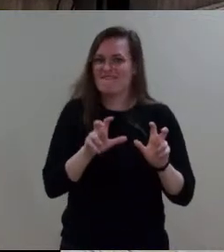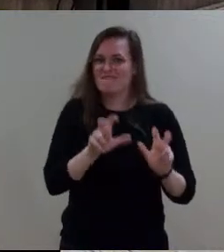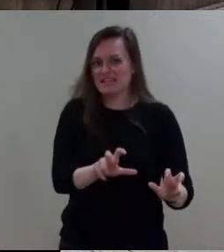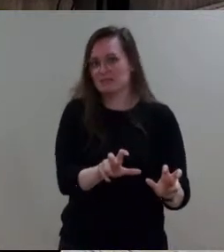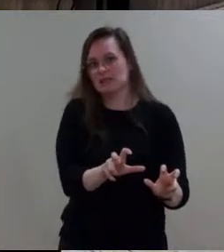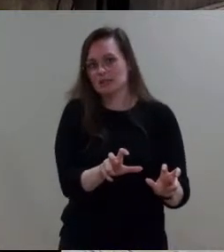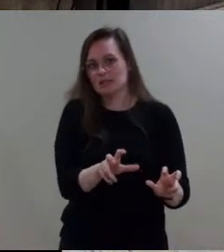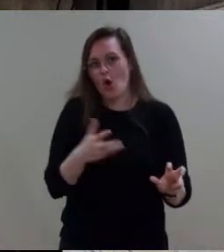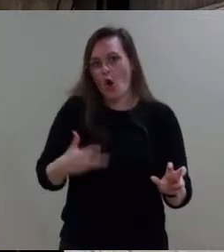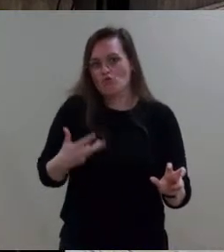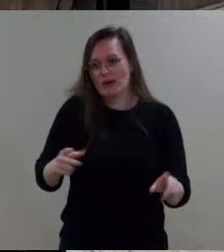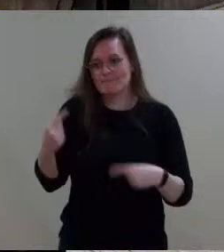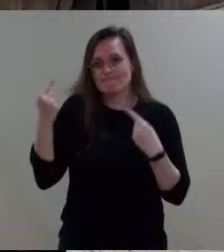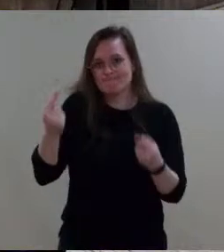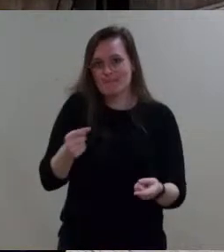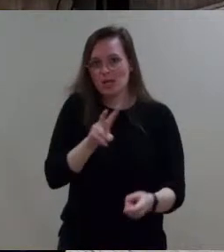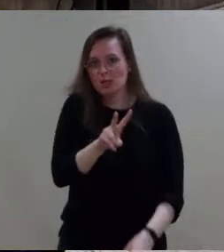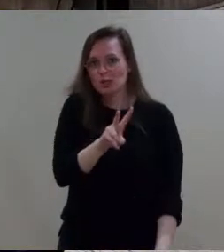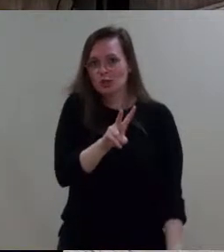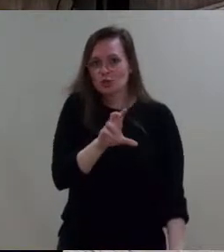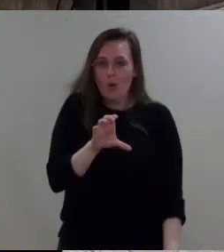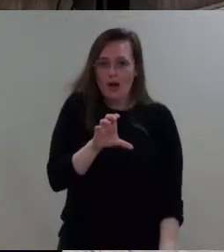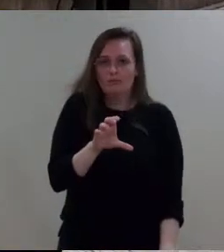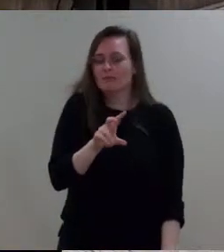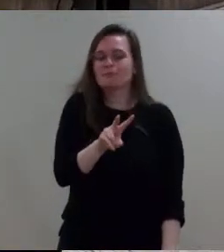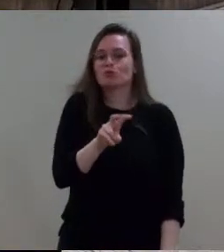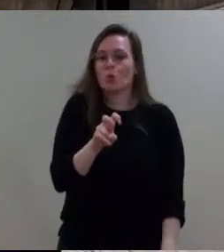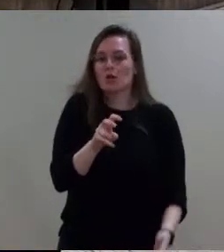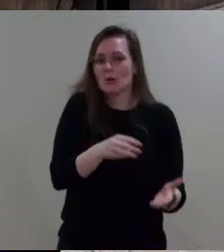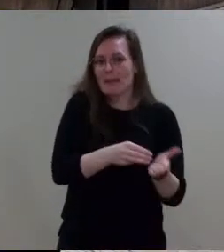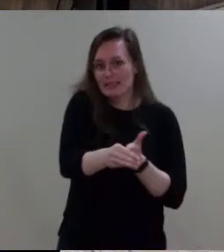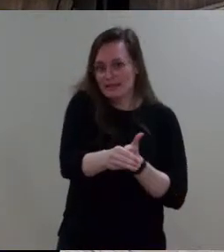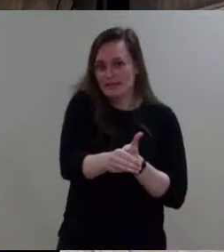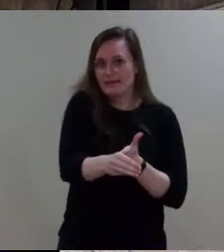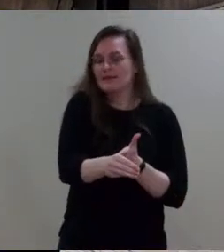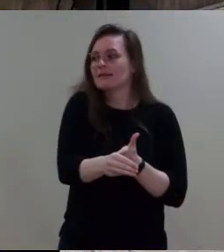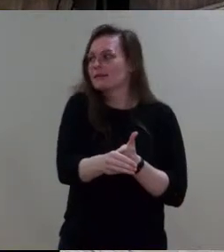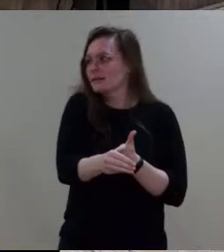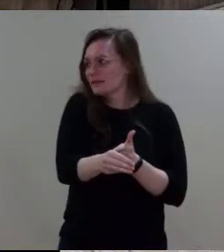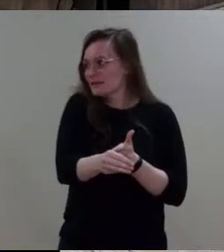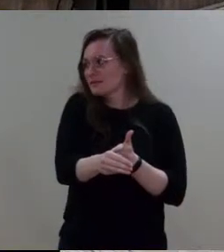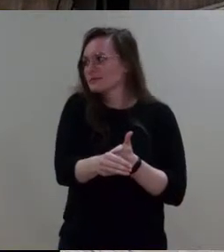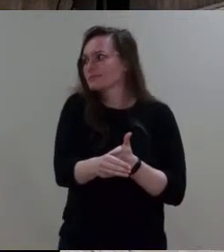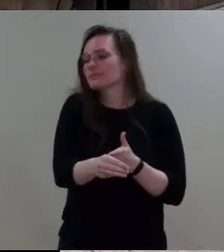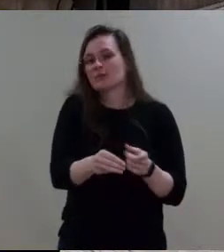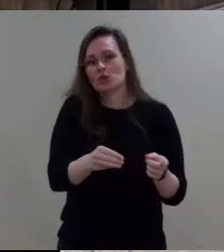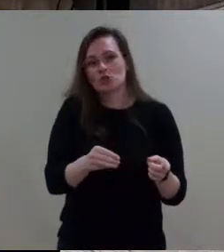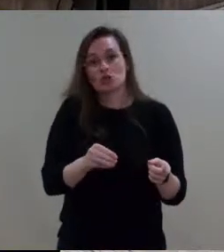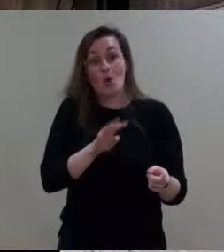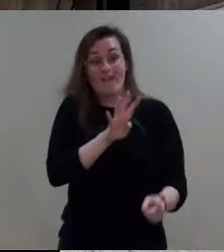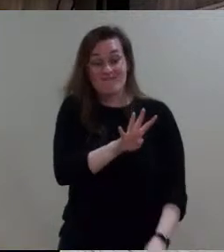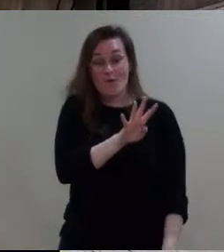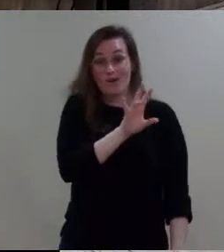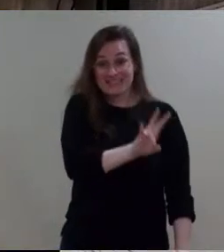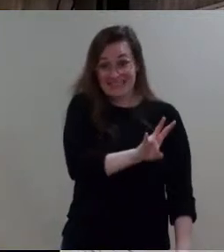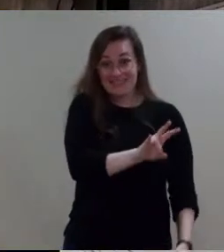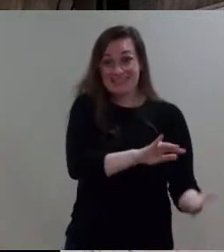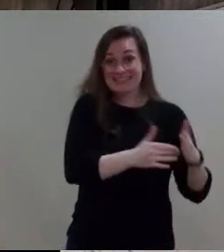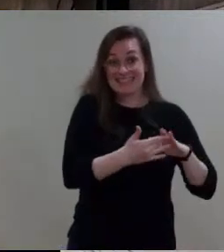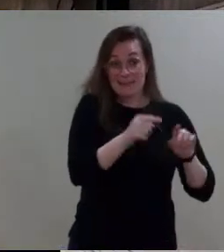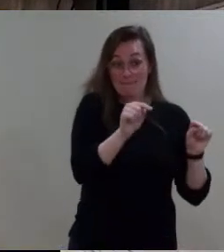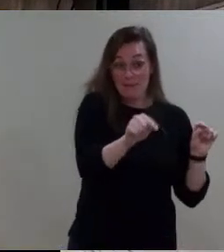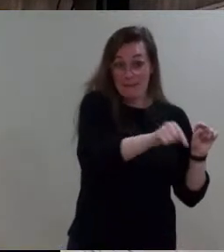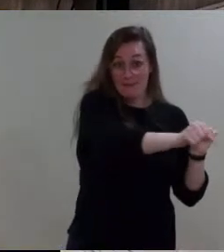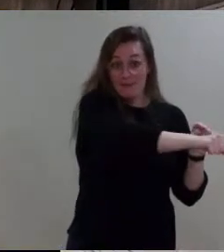Deed transfer tax has not impeded investment or development in the 47 municipalities in Nova Scotia that have